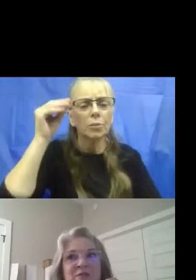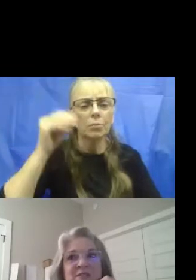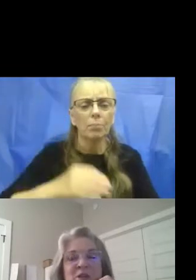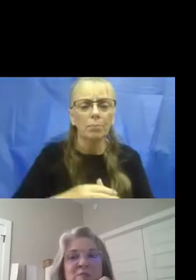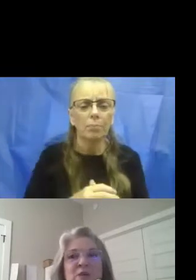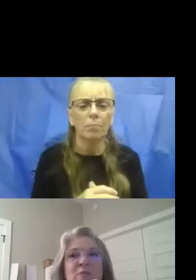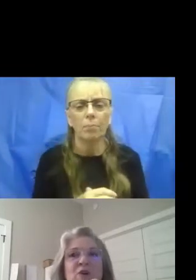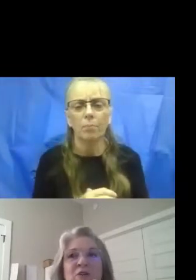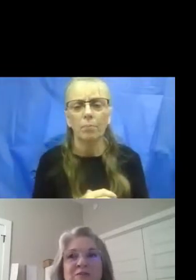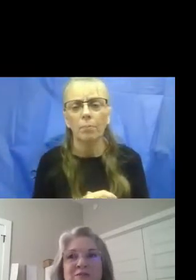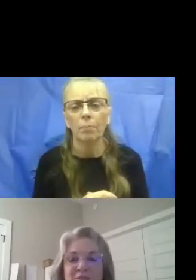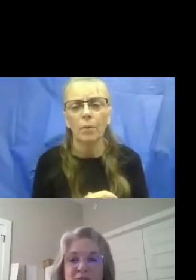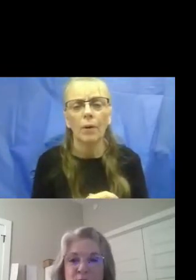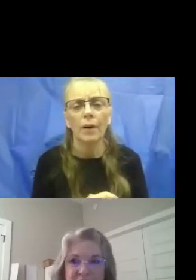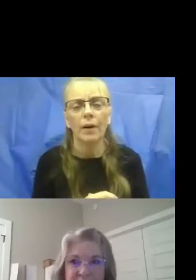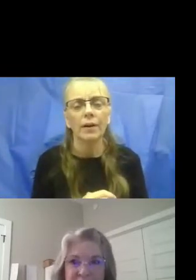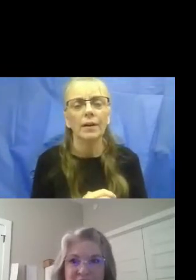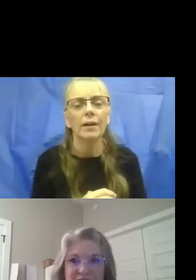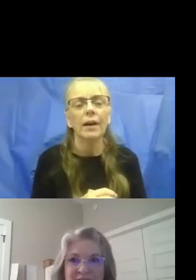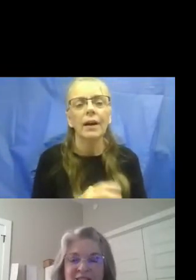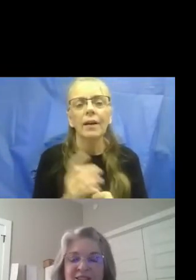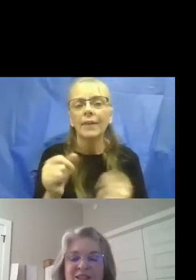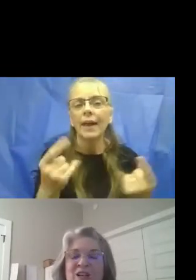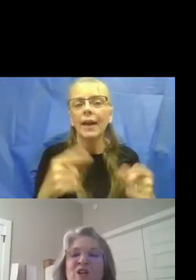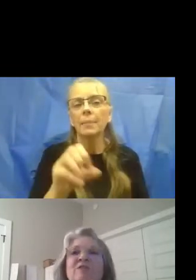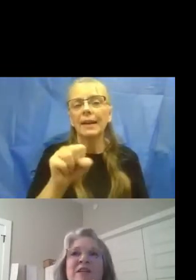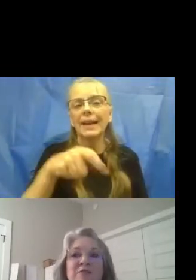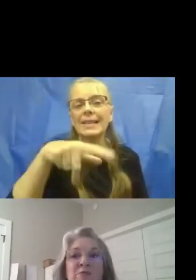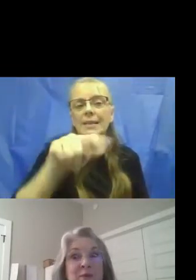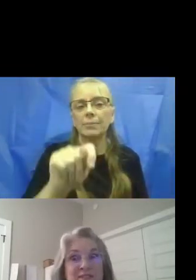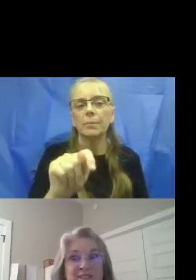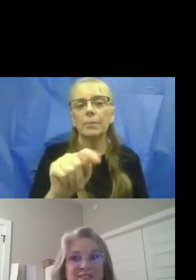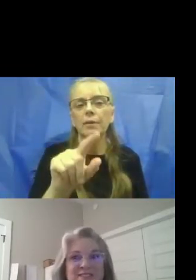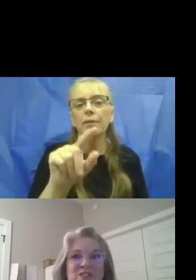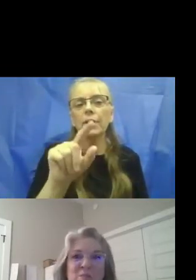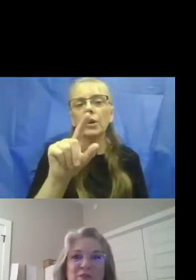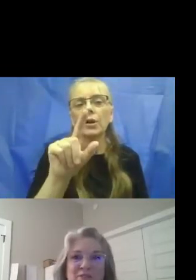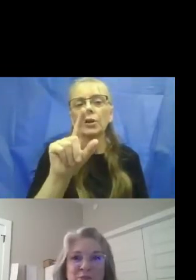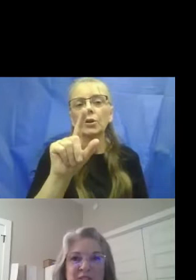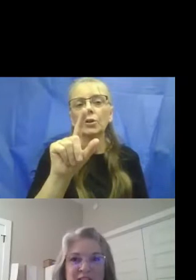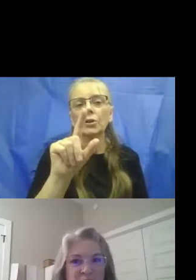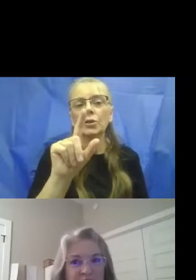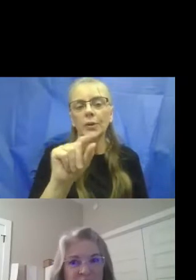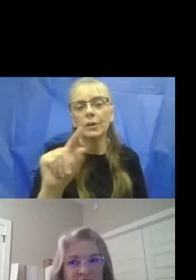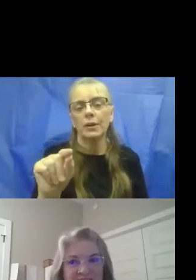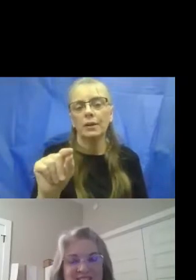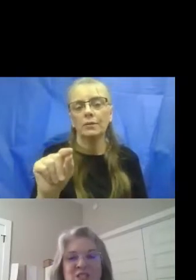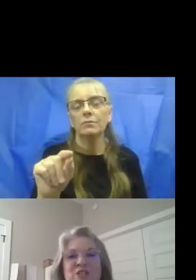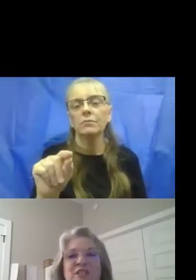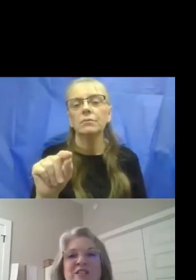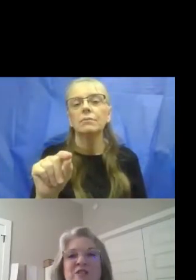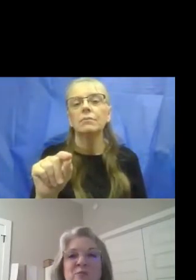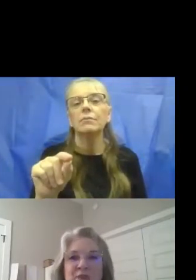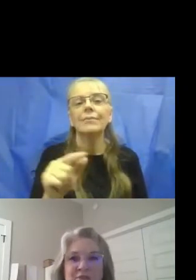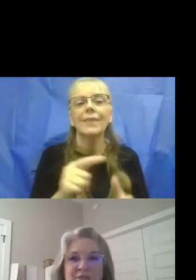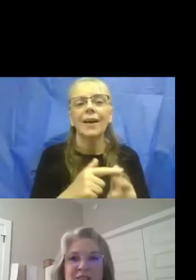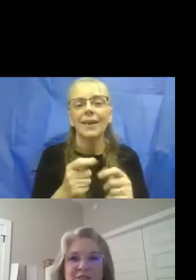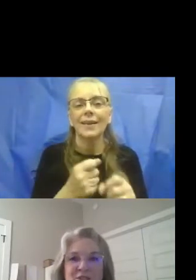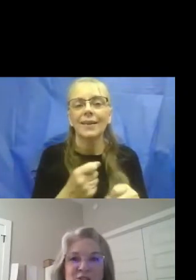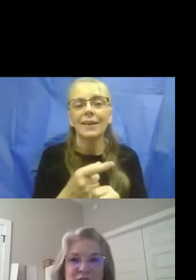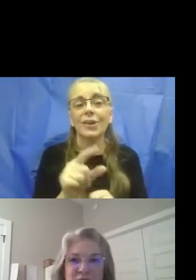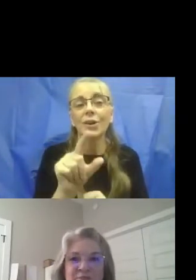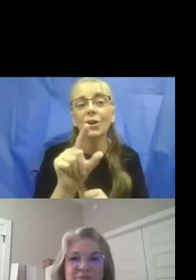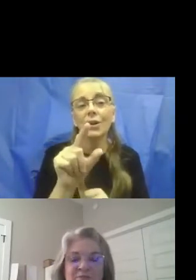And that was in September of 2020. Fast forward to summer of 2021, she and her